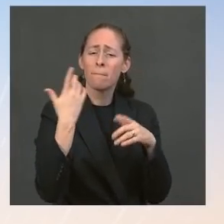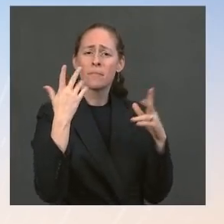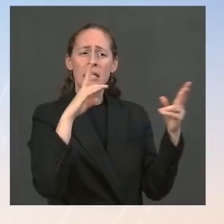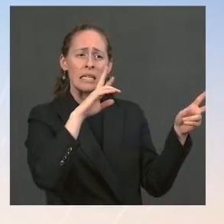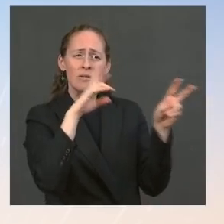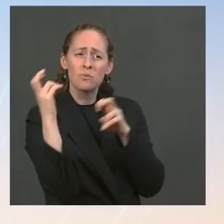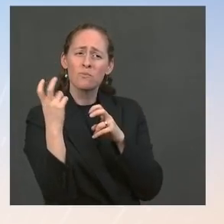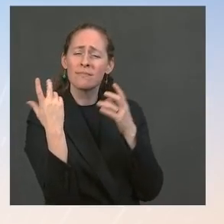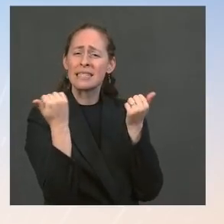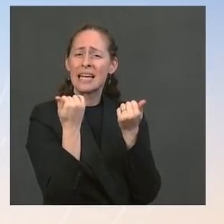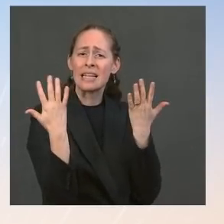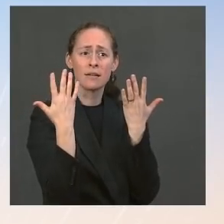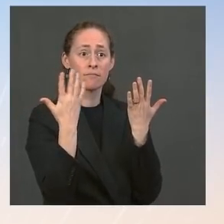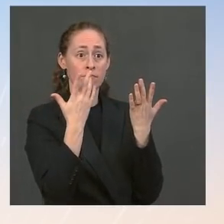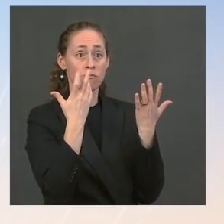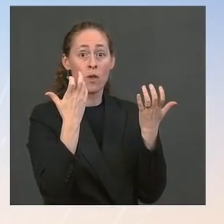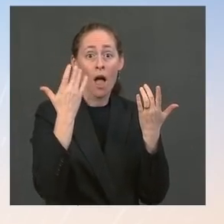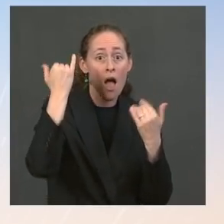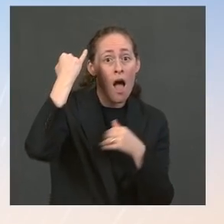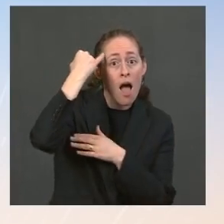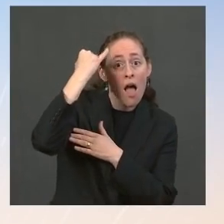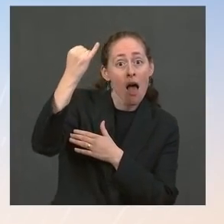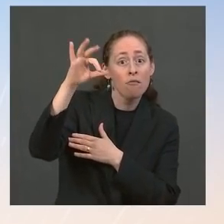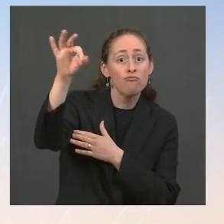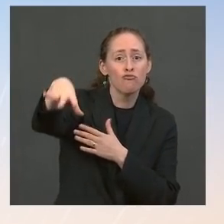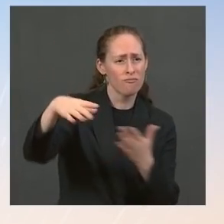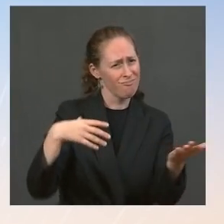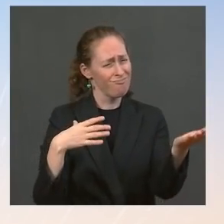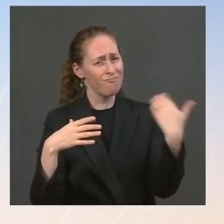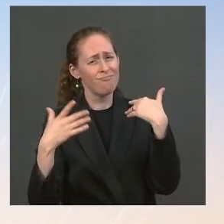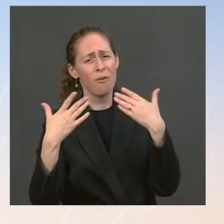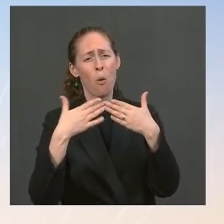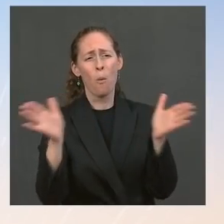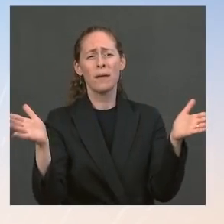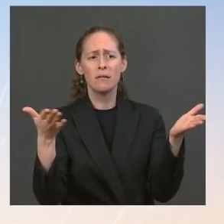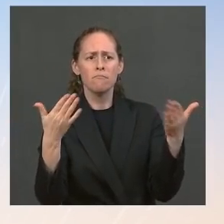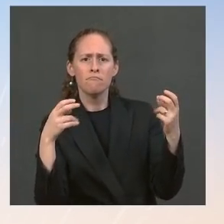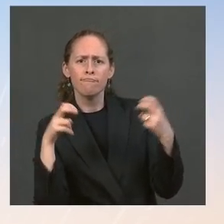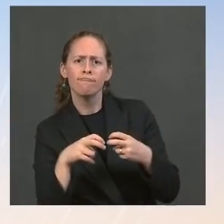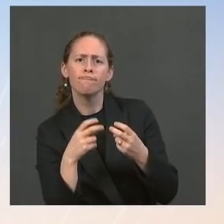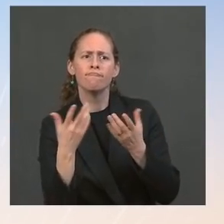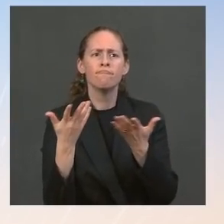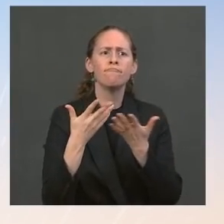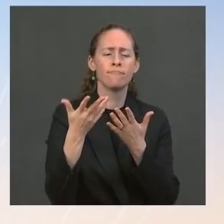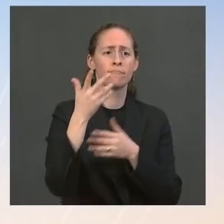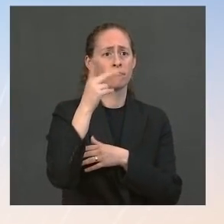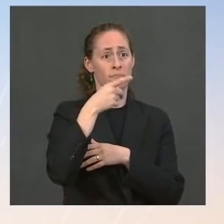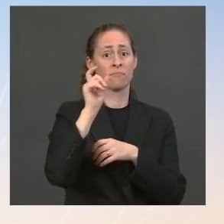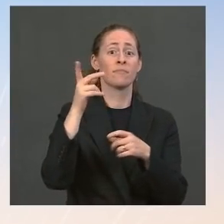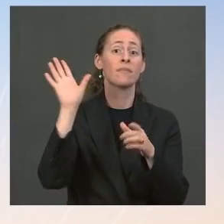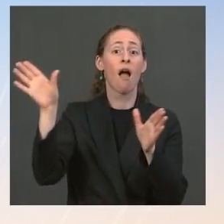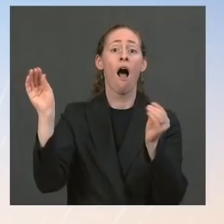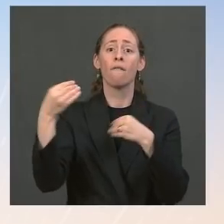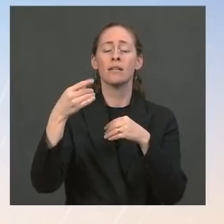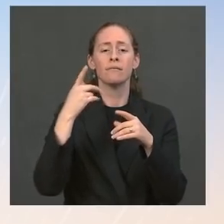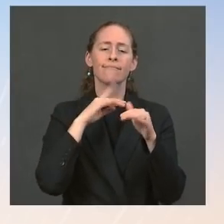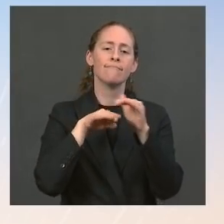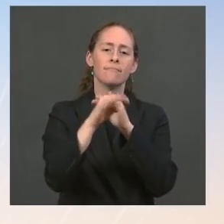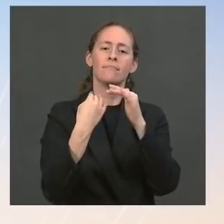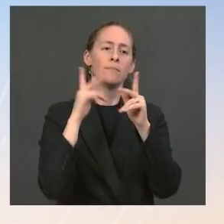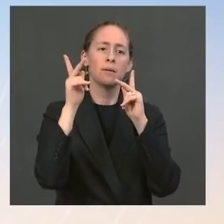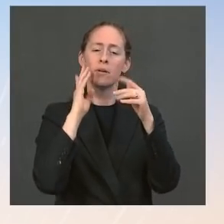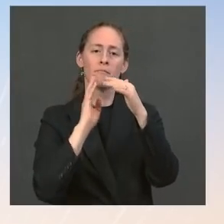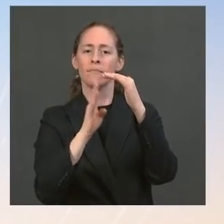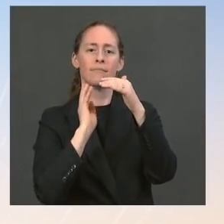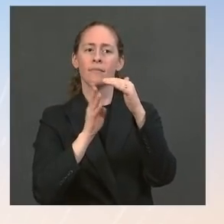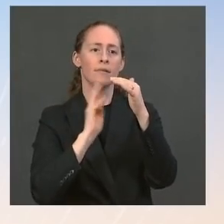they have suggestions on. So he's getting regular updates. People are in and out of the Oval Office, providing him updates on their individual conversations, and